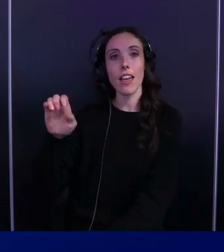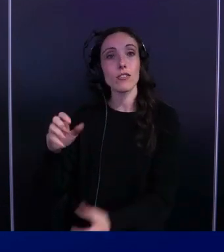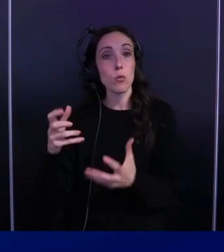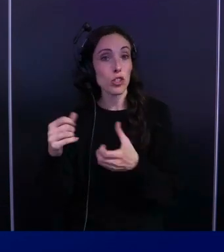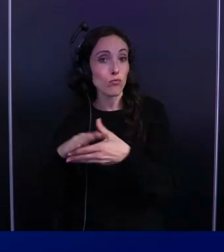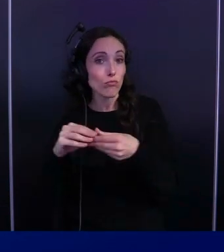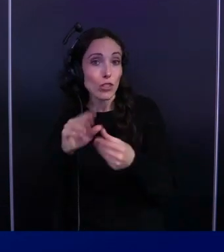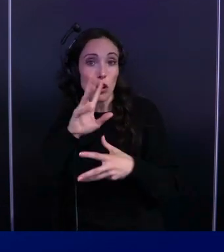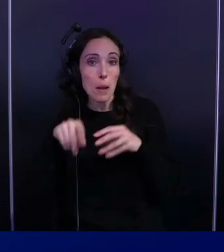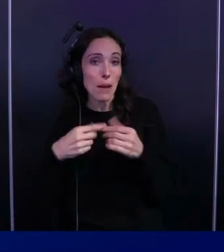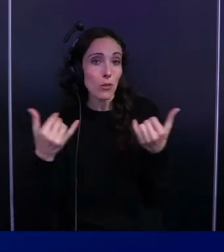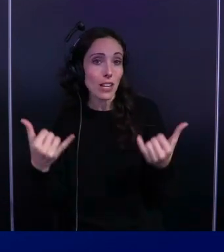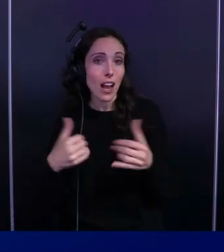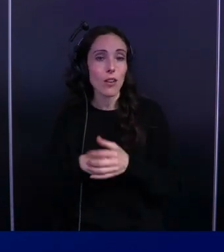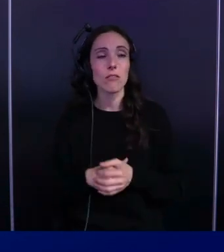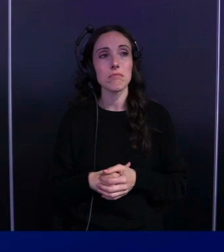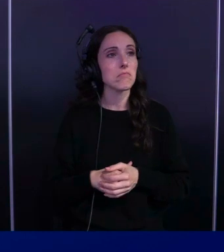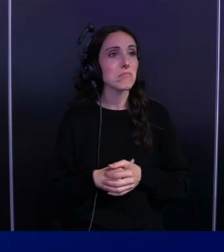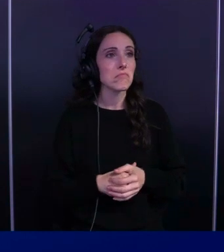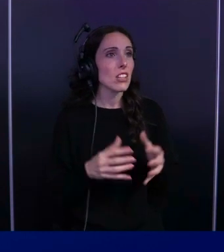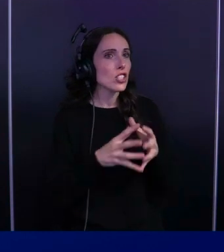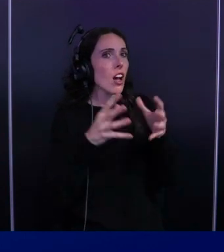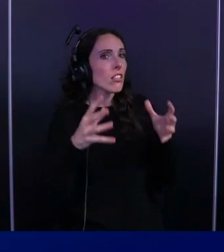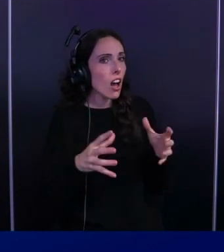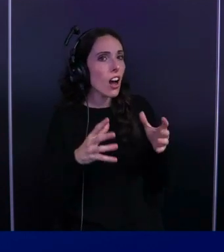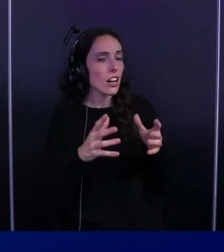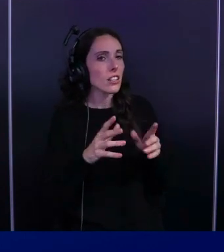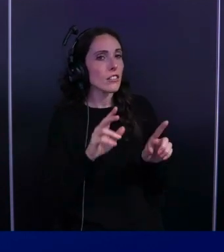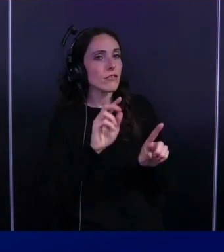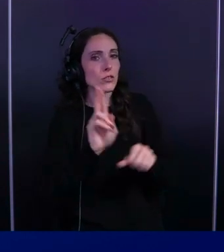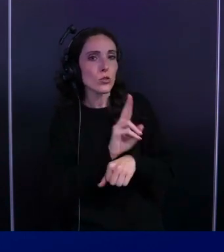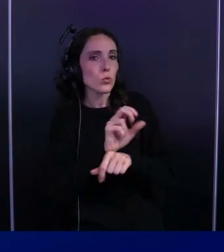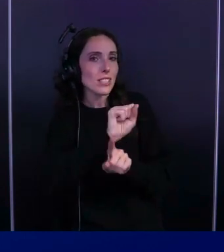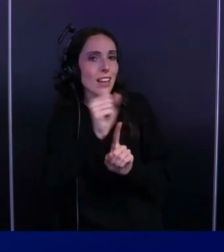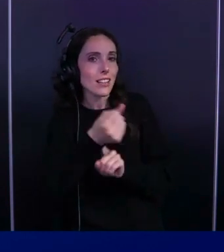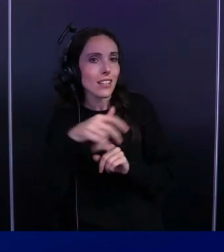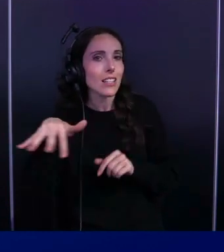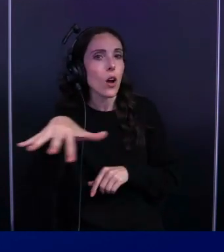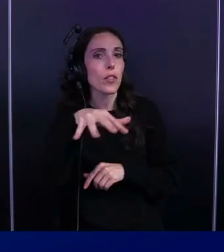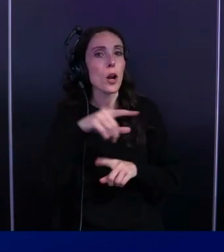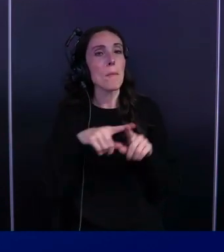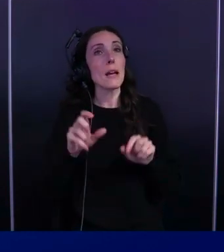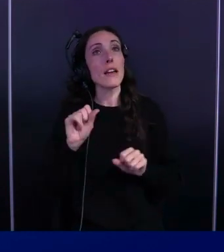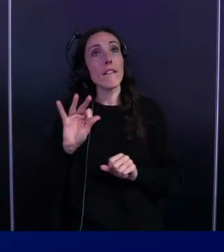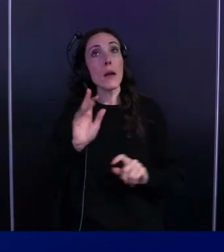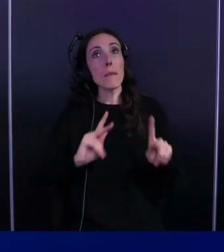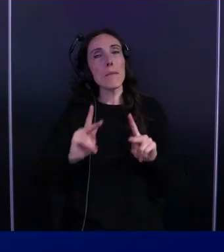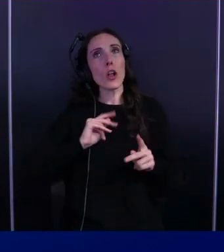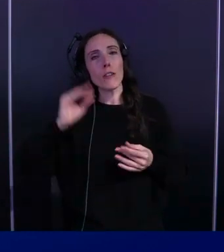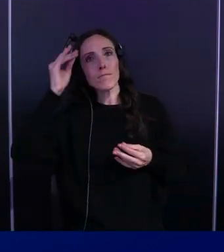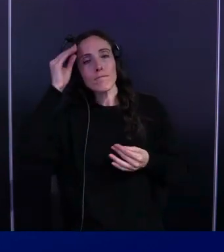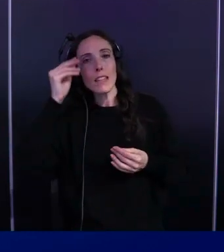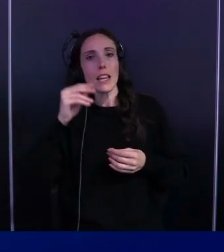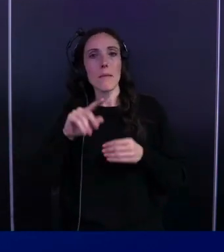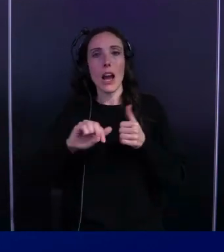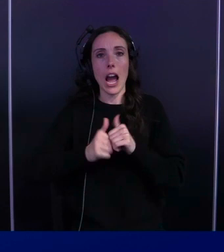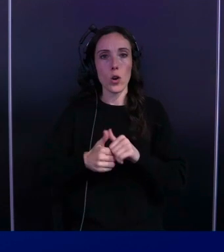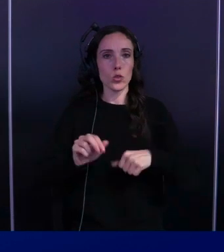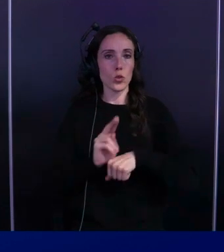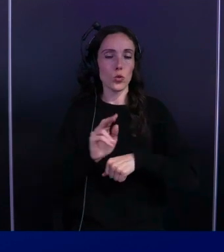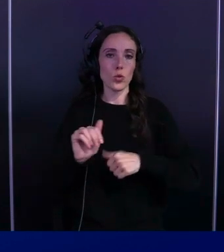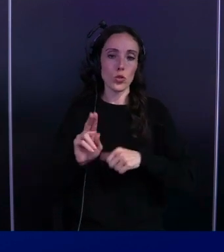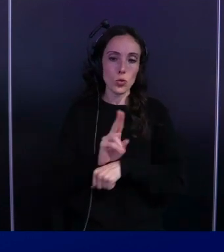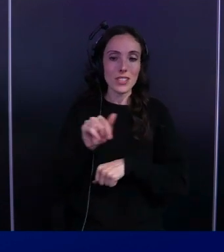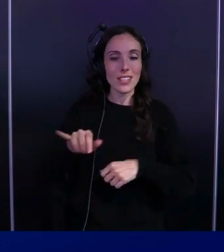just a lot of use cases out there. But most importantly, when people are thinking about confidential computing or using a feature like